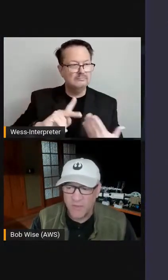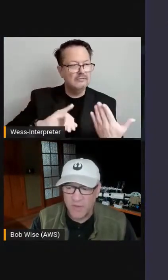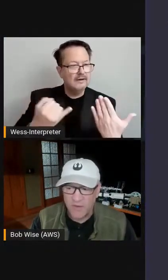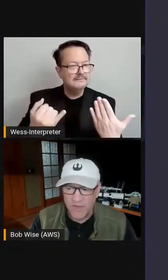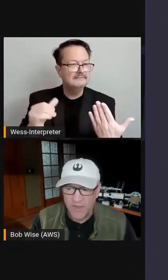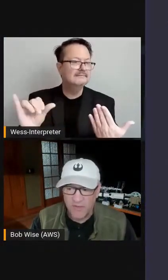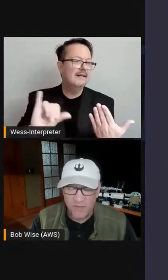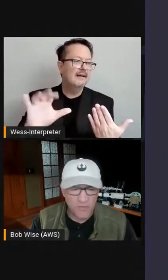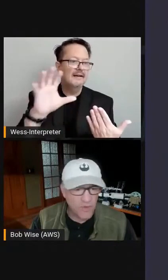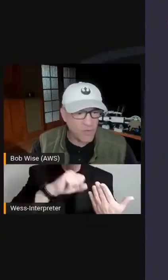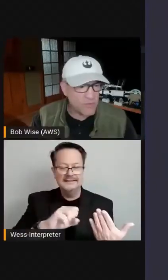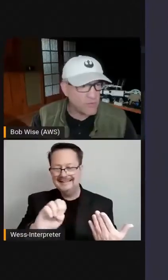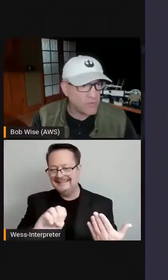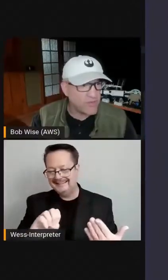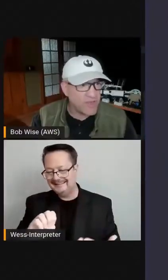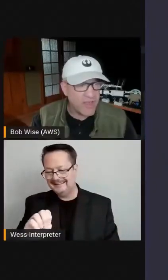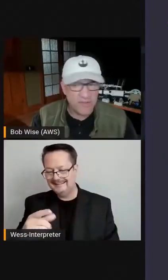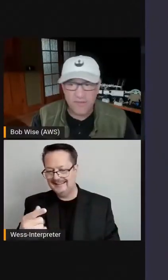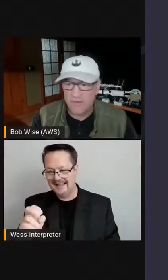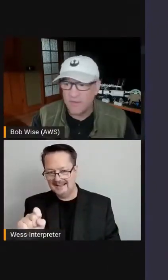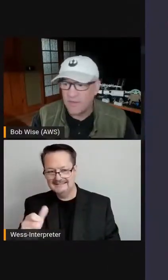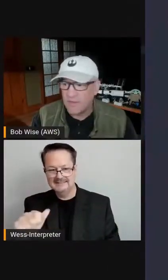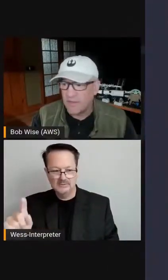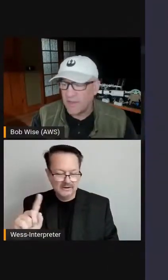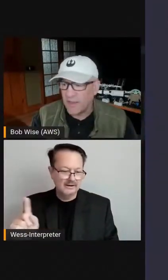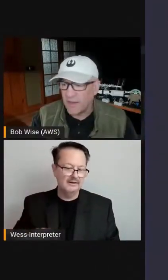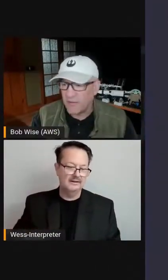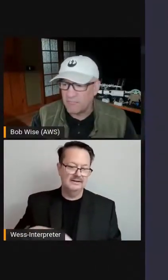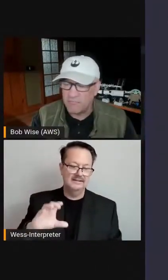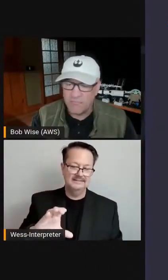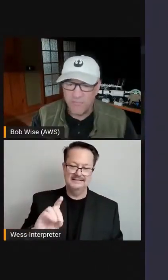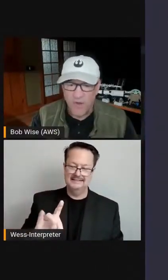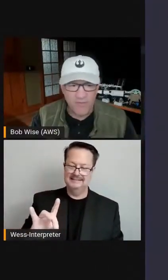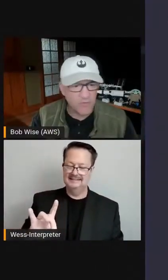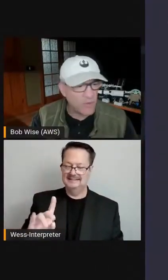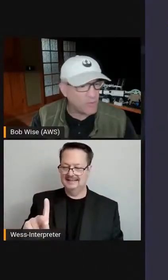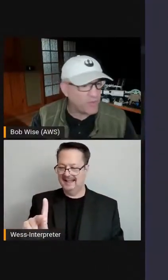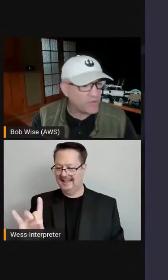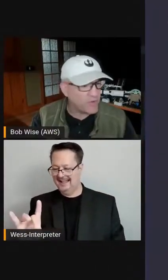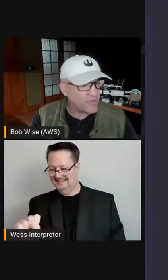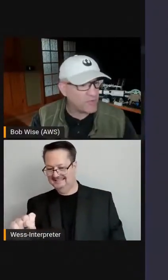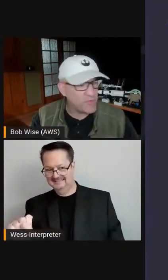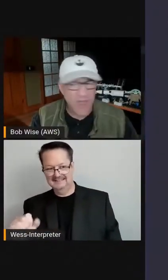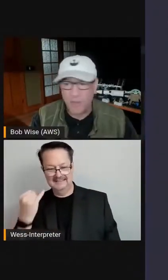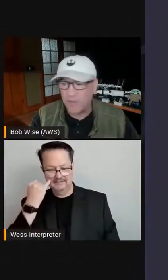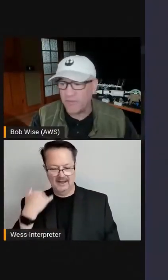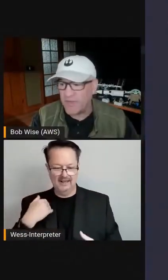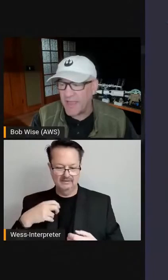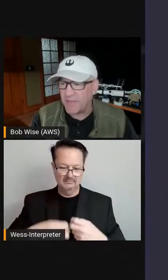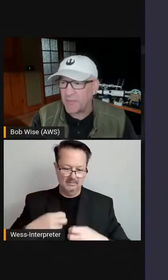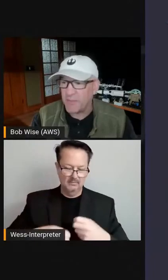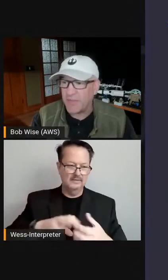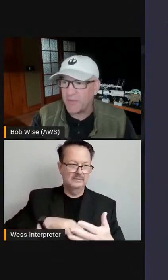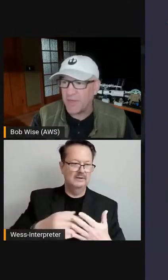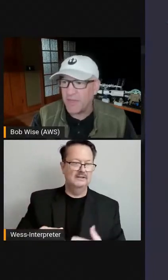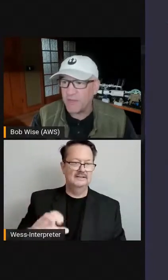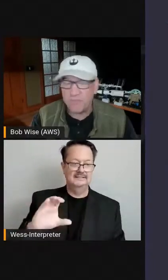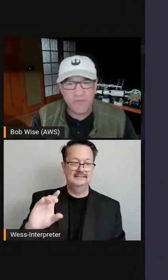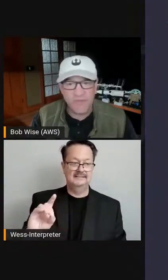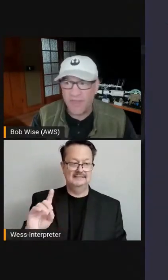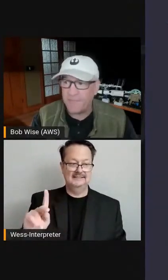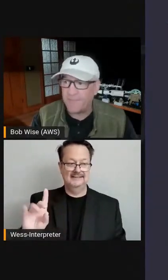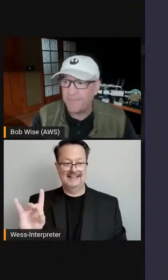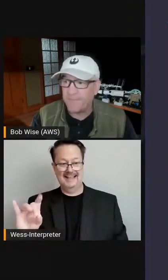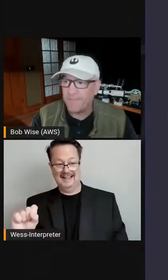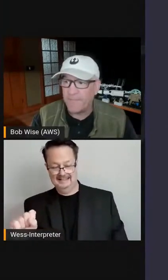EKS Anywhere, EKS Distro, or CDKs. If you're having trouble with your schedule YAML, CDKs might be a good way to go,